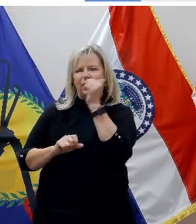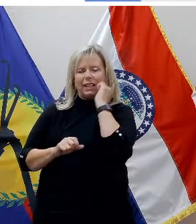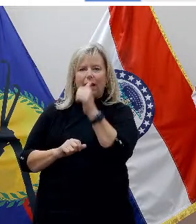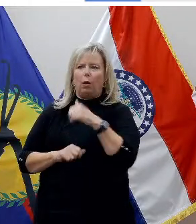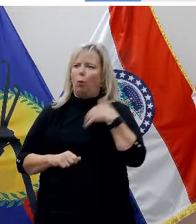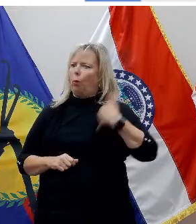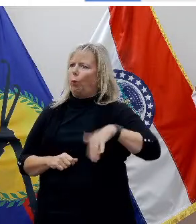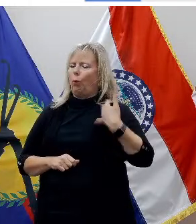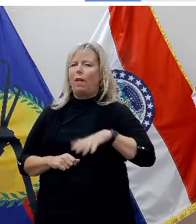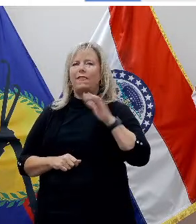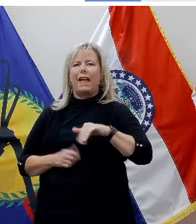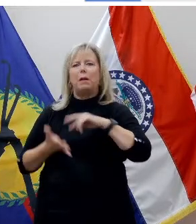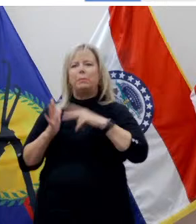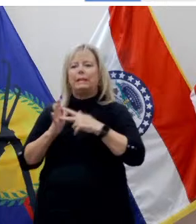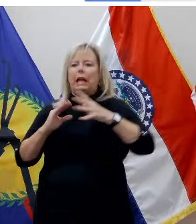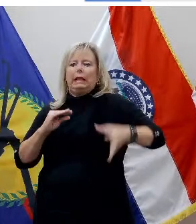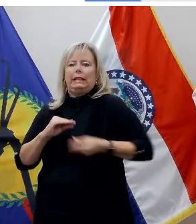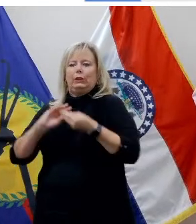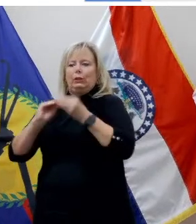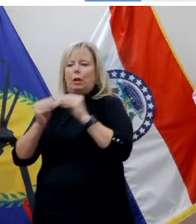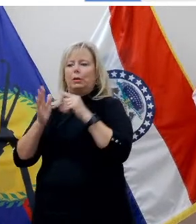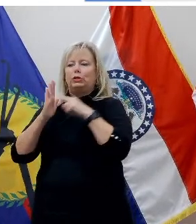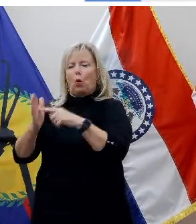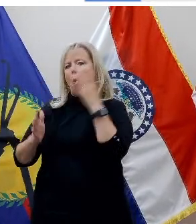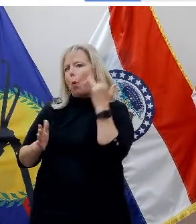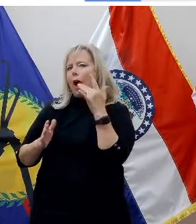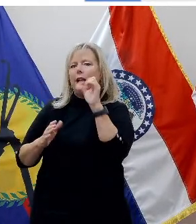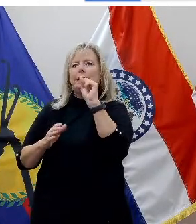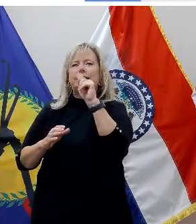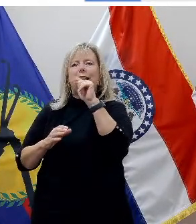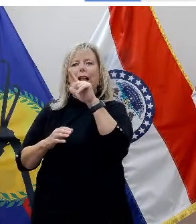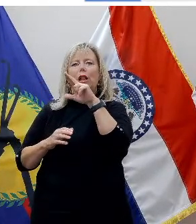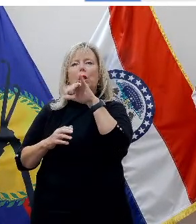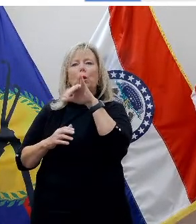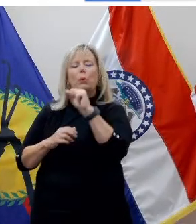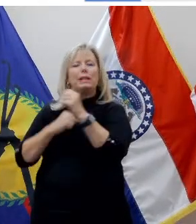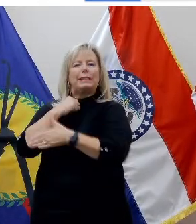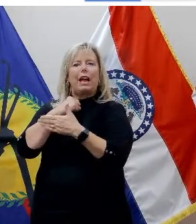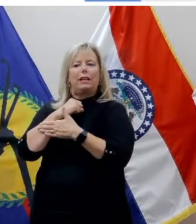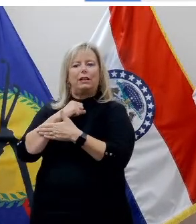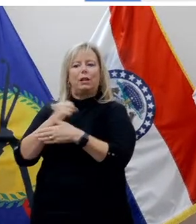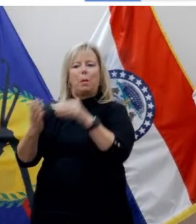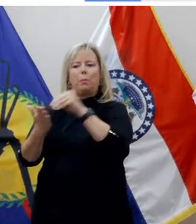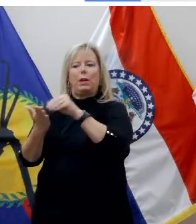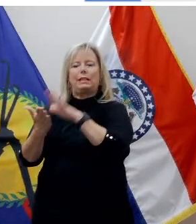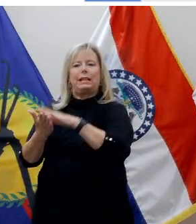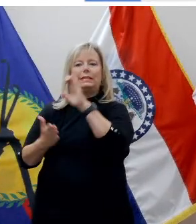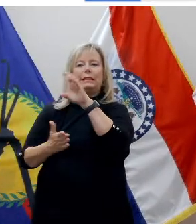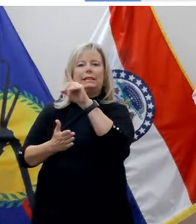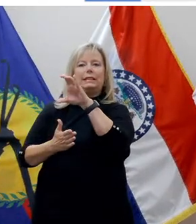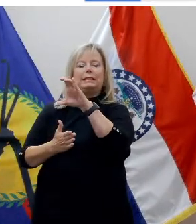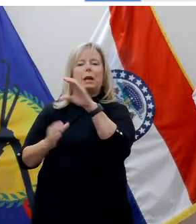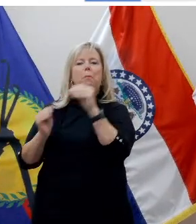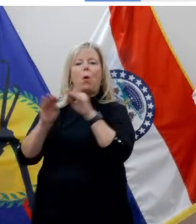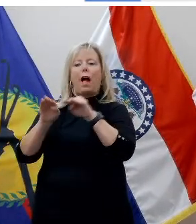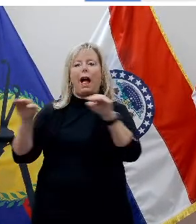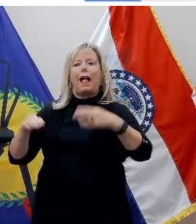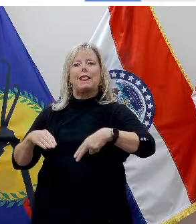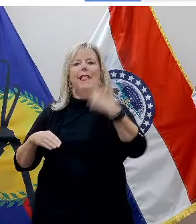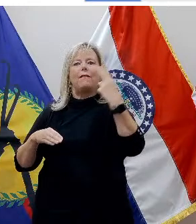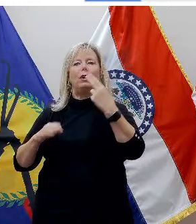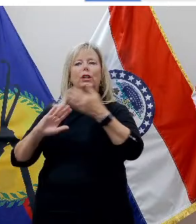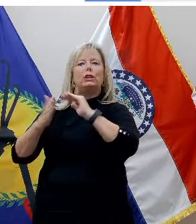day results in some additional numbers showing why St. Louis County is marked on the CDC's map of high levels of community